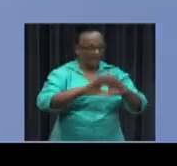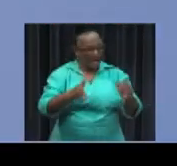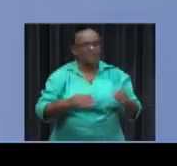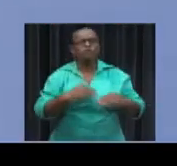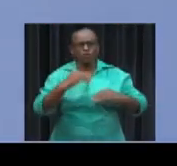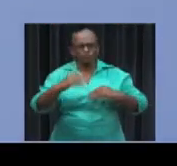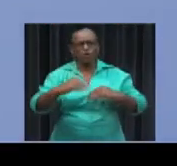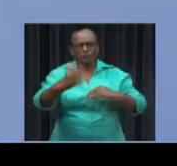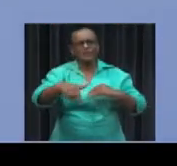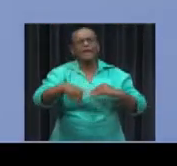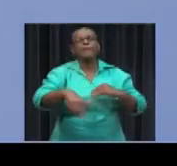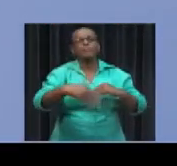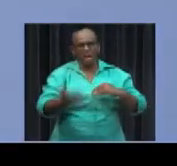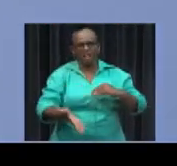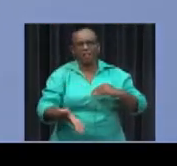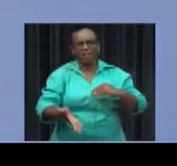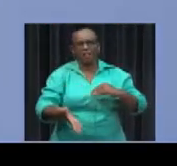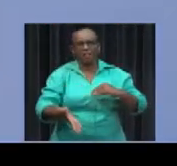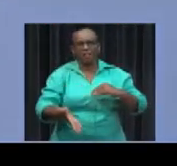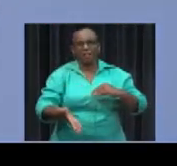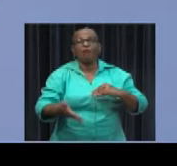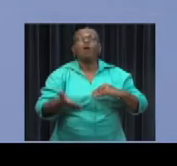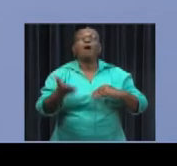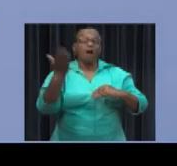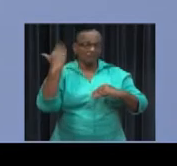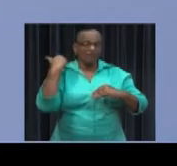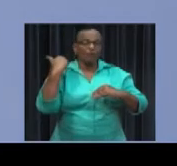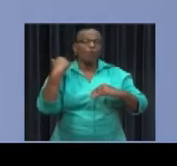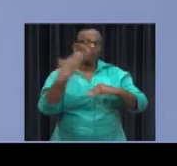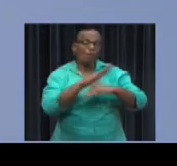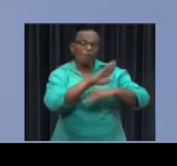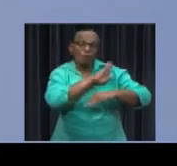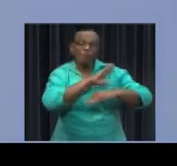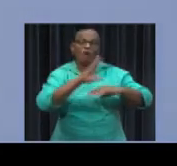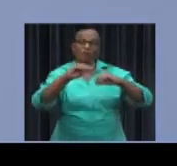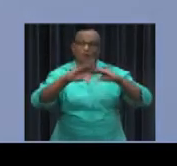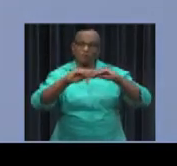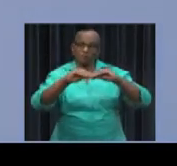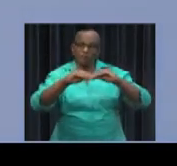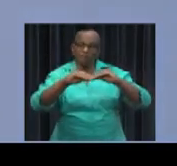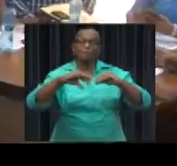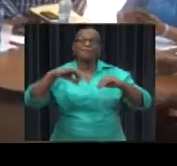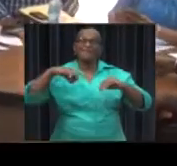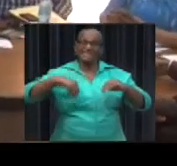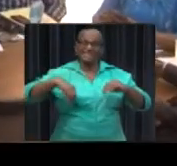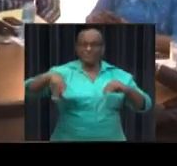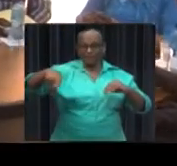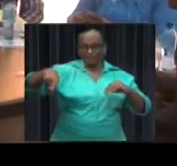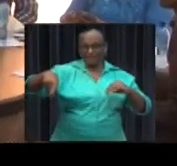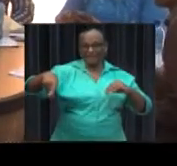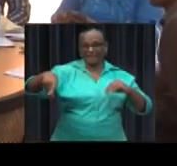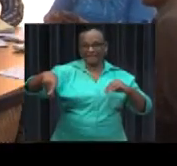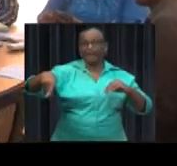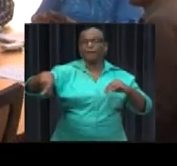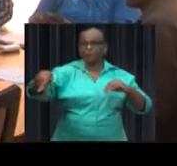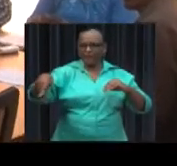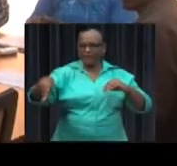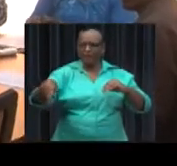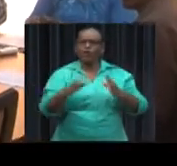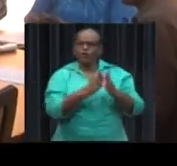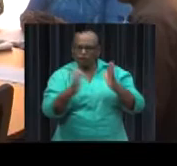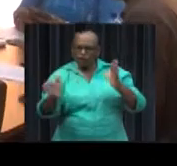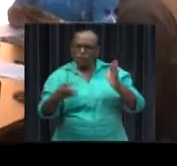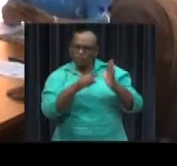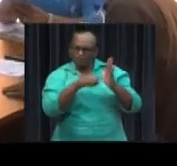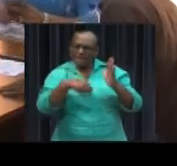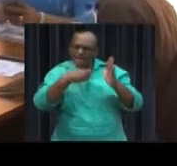has already been made. It was also agreed that Minister Patrick Pengel of Public Works